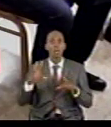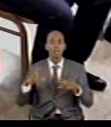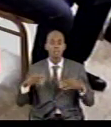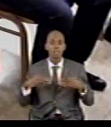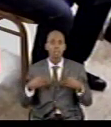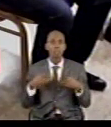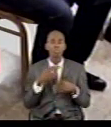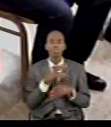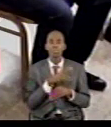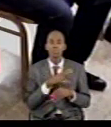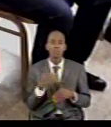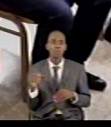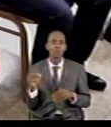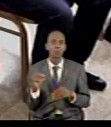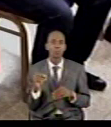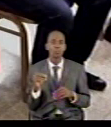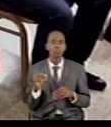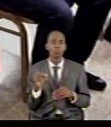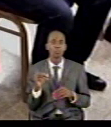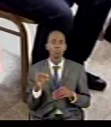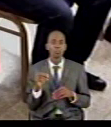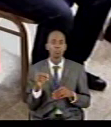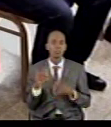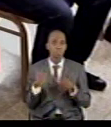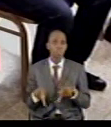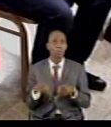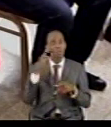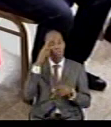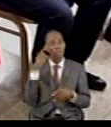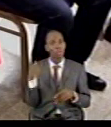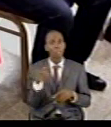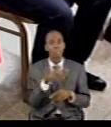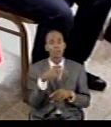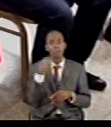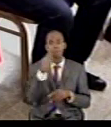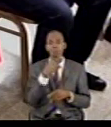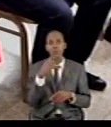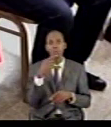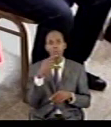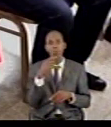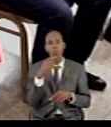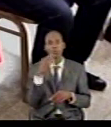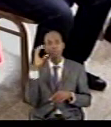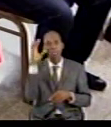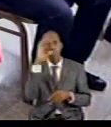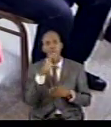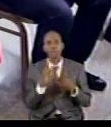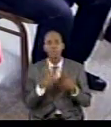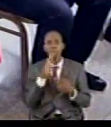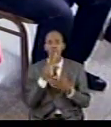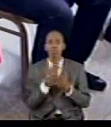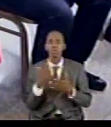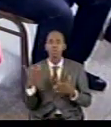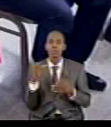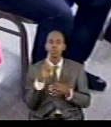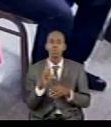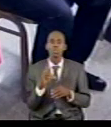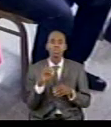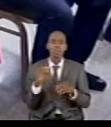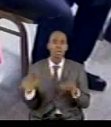man's person. For they who seem to be somewhat in conference